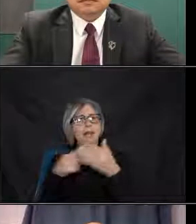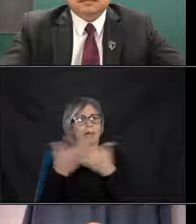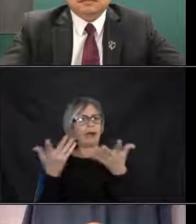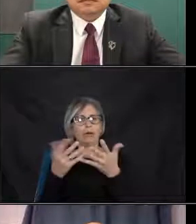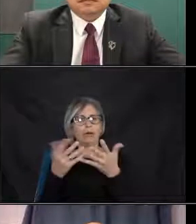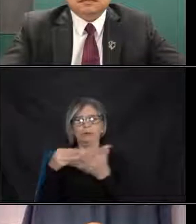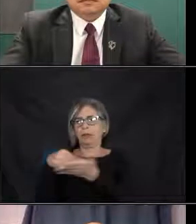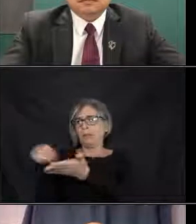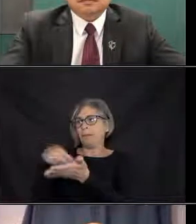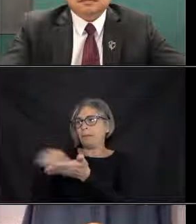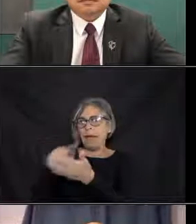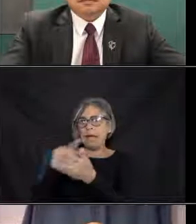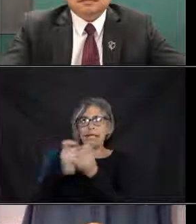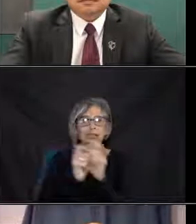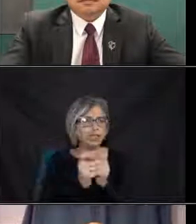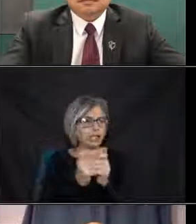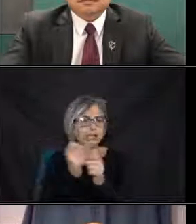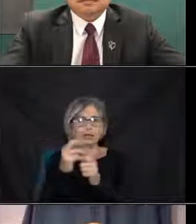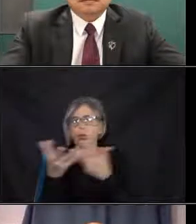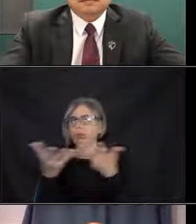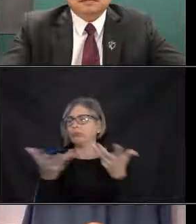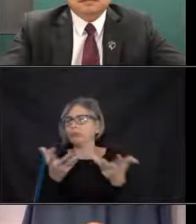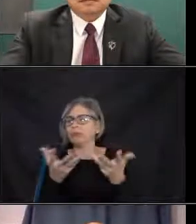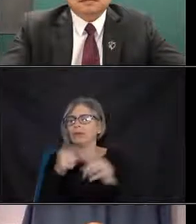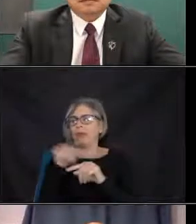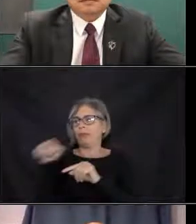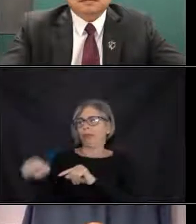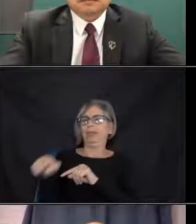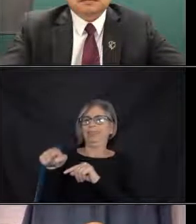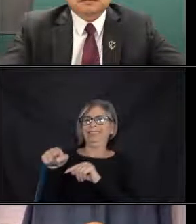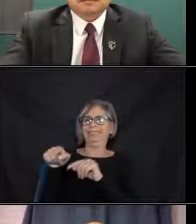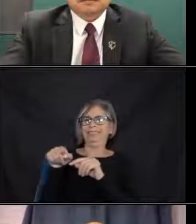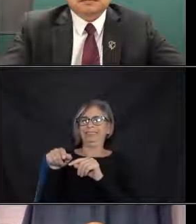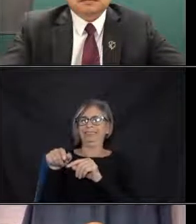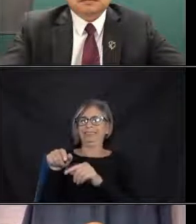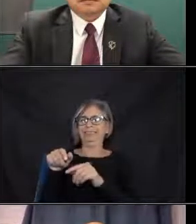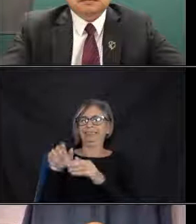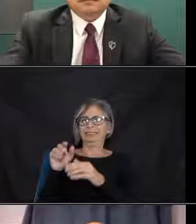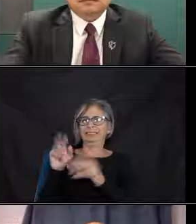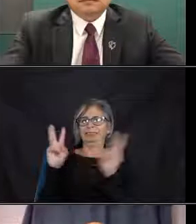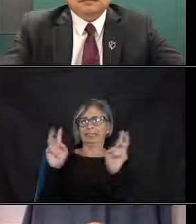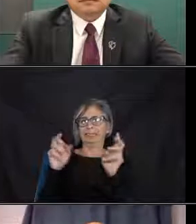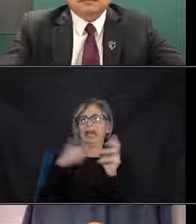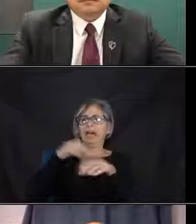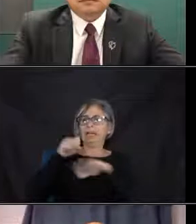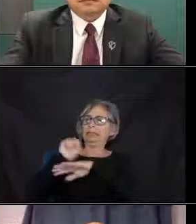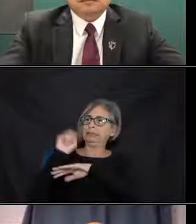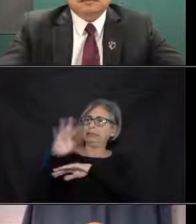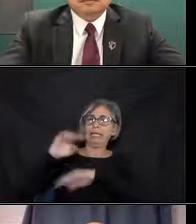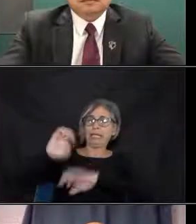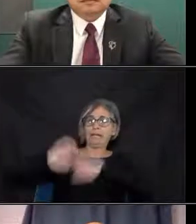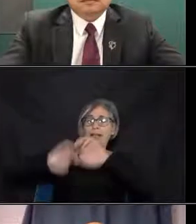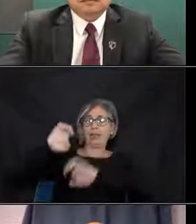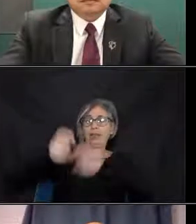compensation adjustments for this matter. I had sent out evaluation forms, and the